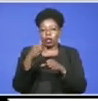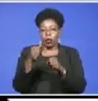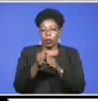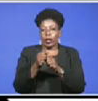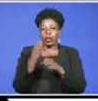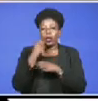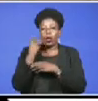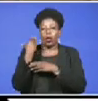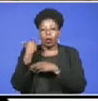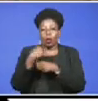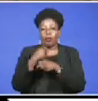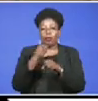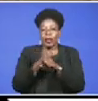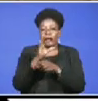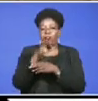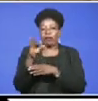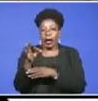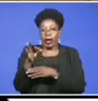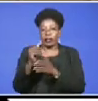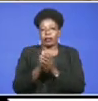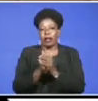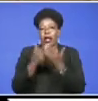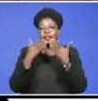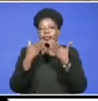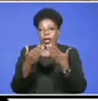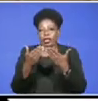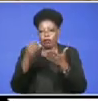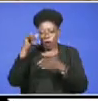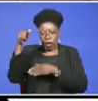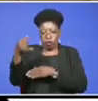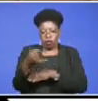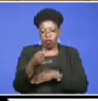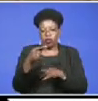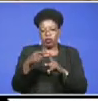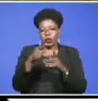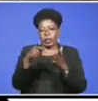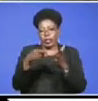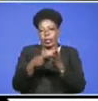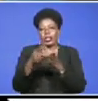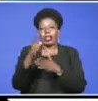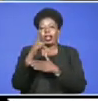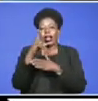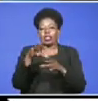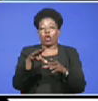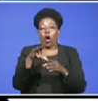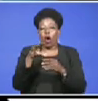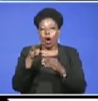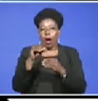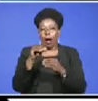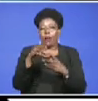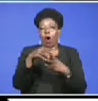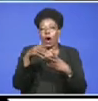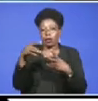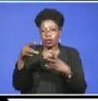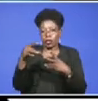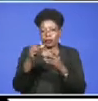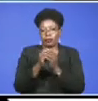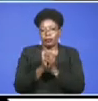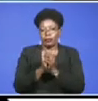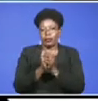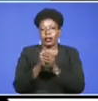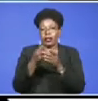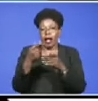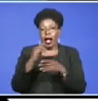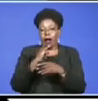thank you for introducing me to a new lunch option. You're welcome. So, from the Shoal Bistro, I'm